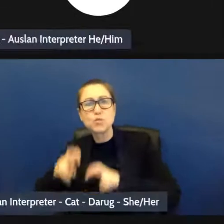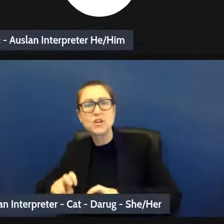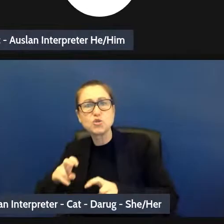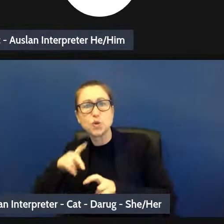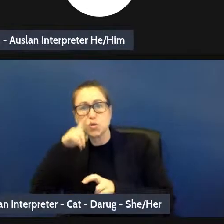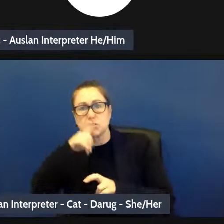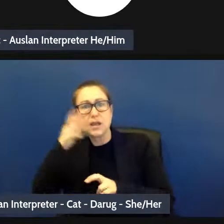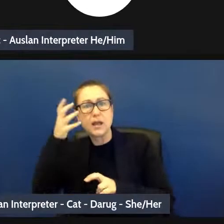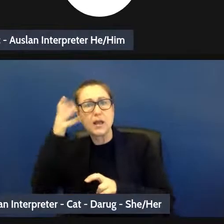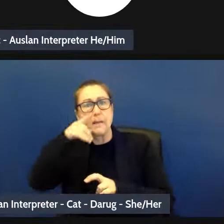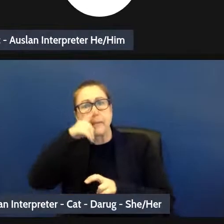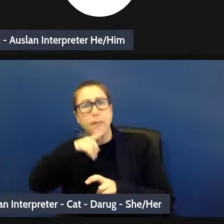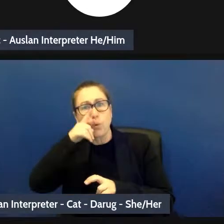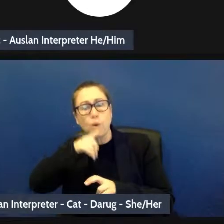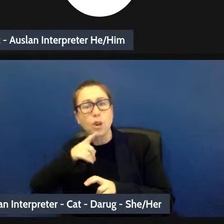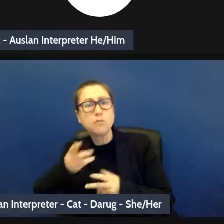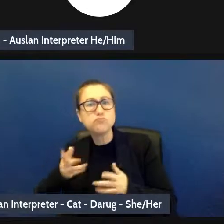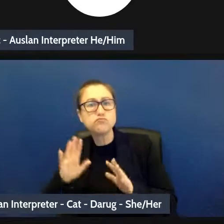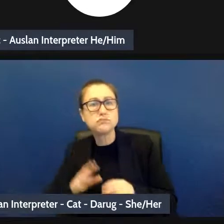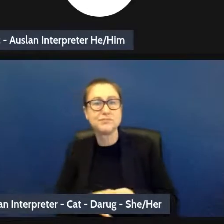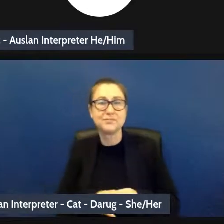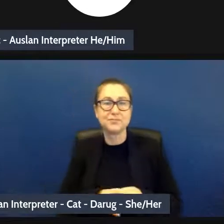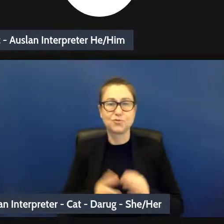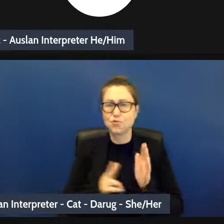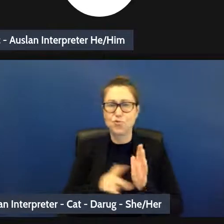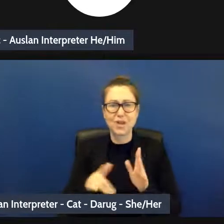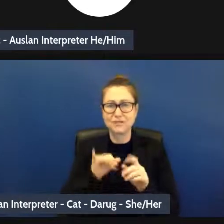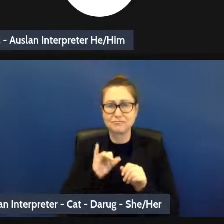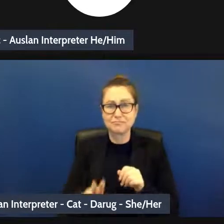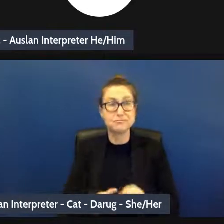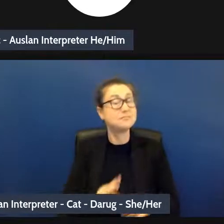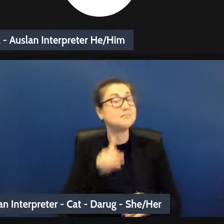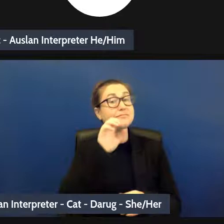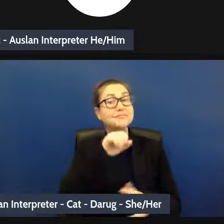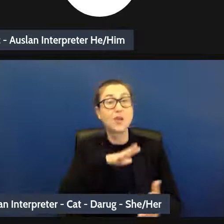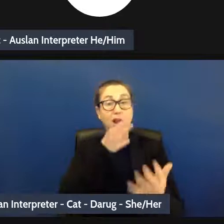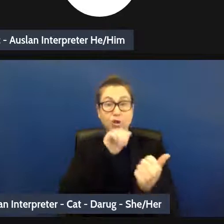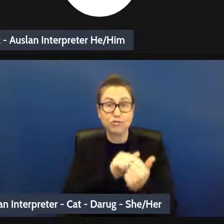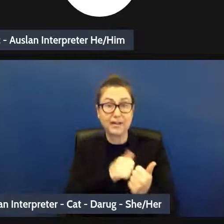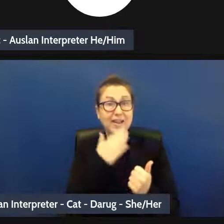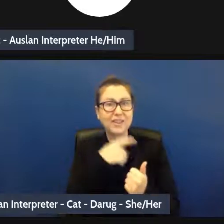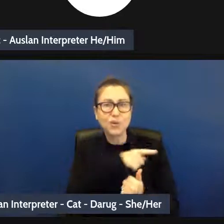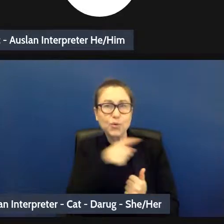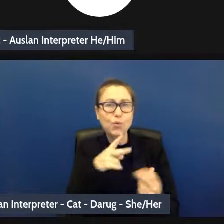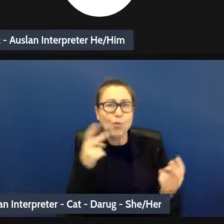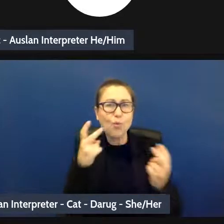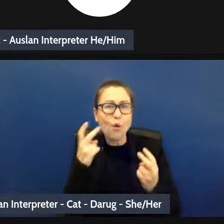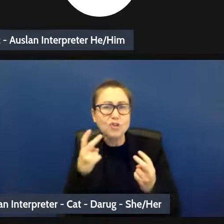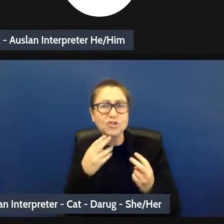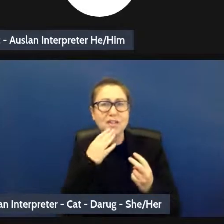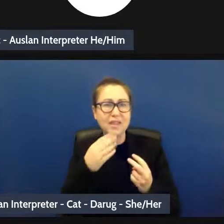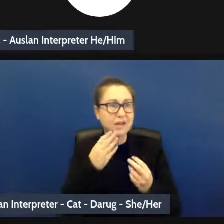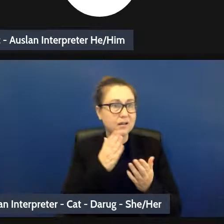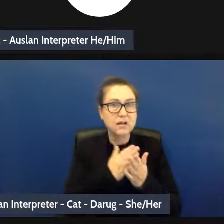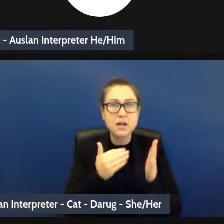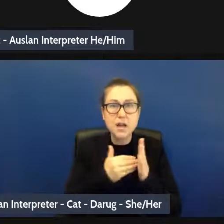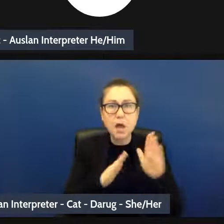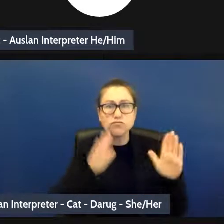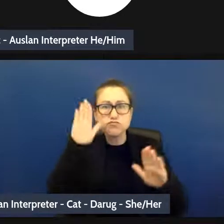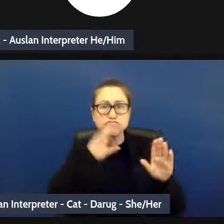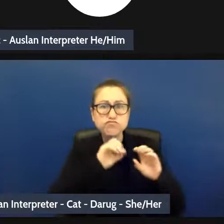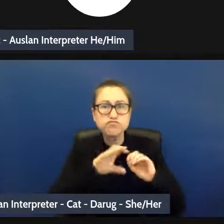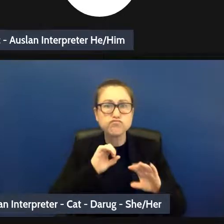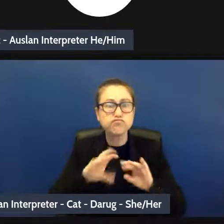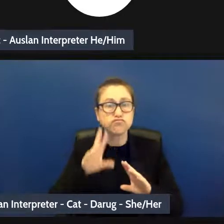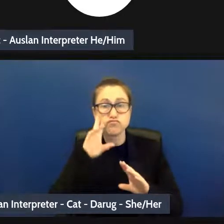Newcastle. I agree. And thanks everyone that's watching for being increasingly involved in it too. It's really